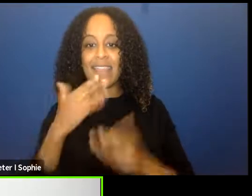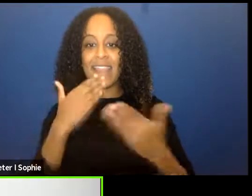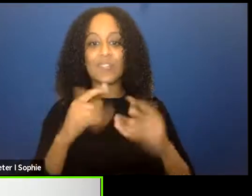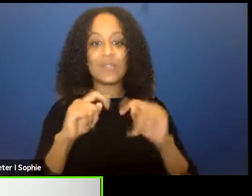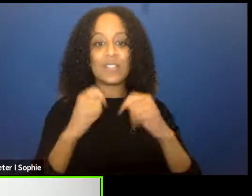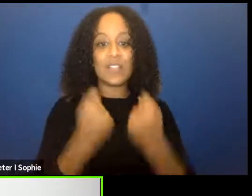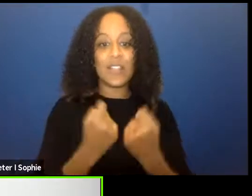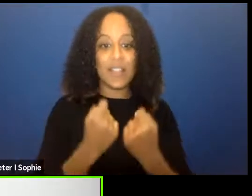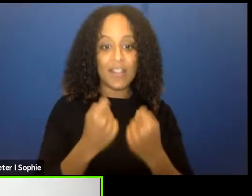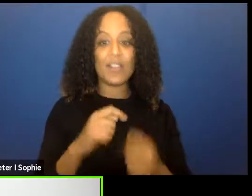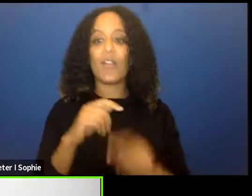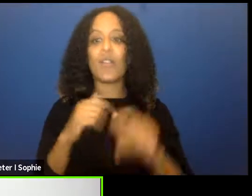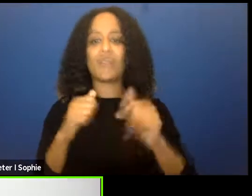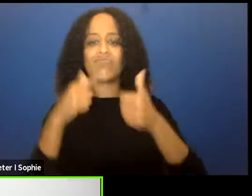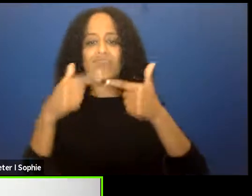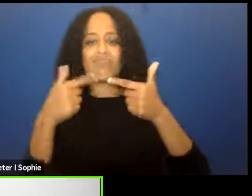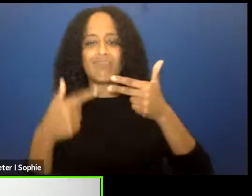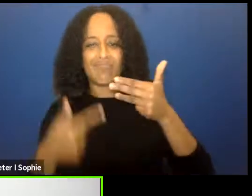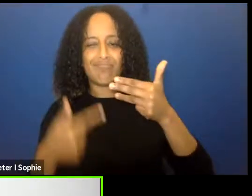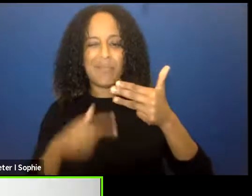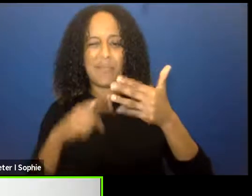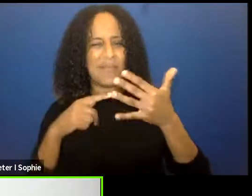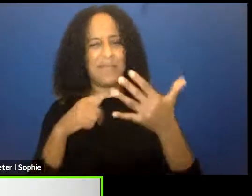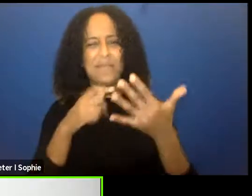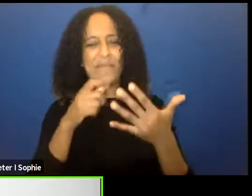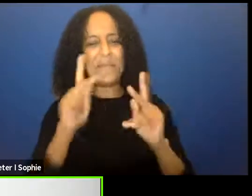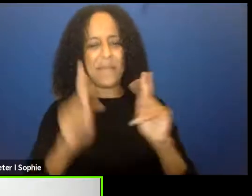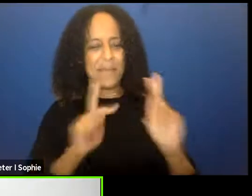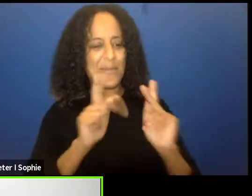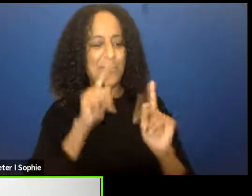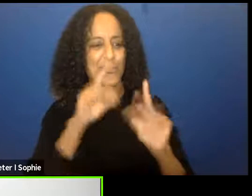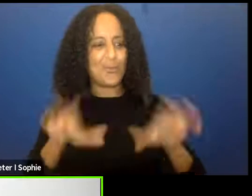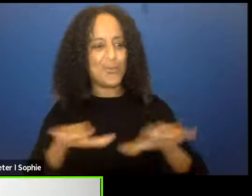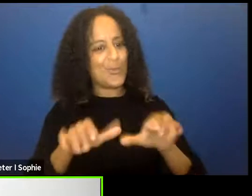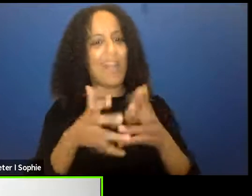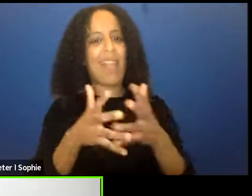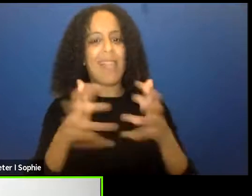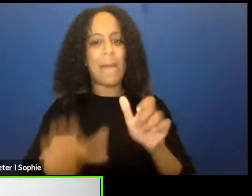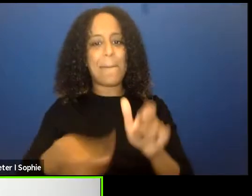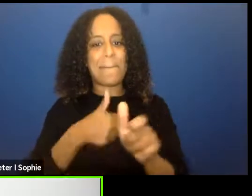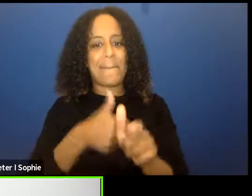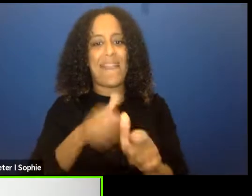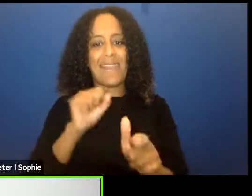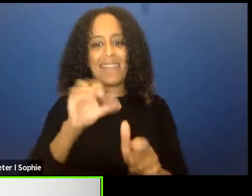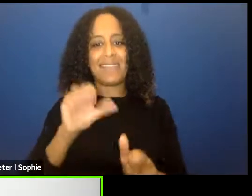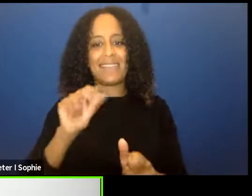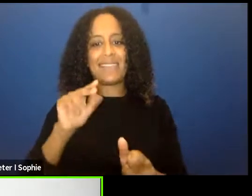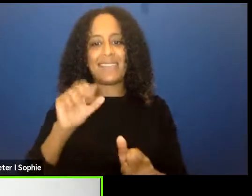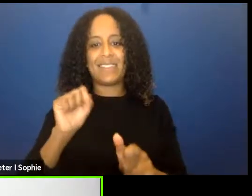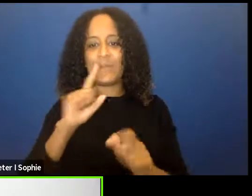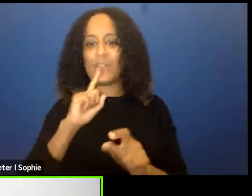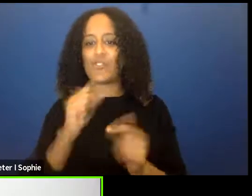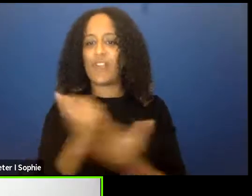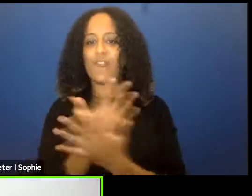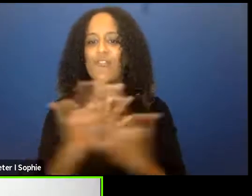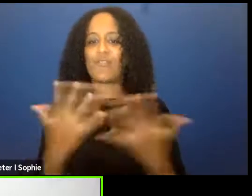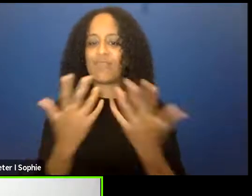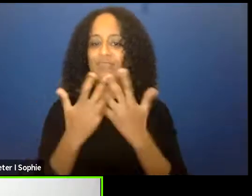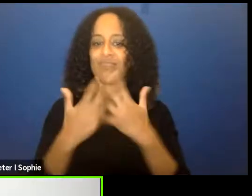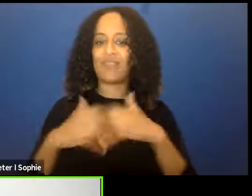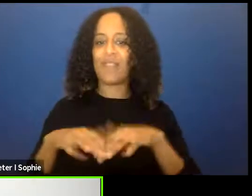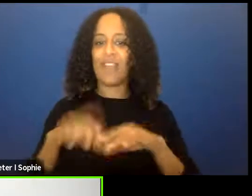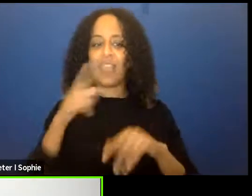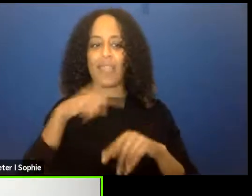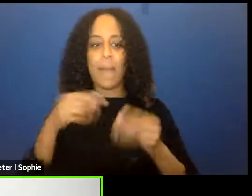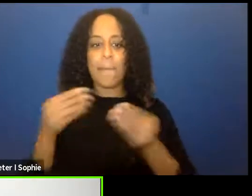Sally, Antonia, and Juliet, who are doing lots of things behind the scenes to make this all happen. They are also monitoring the chat.